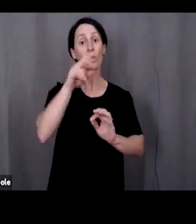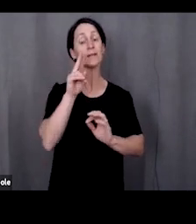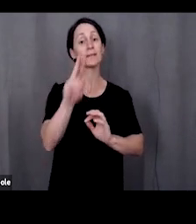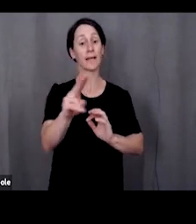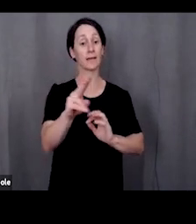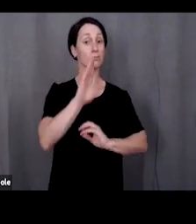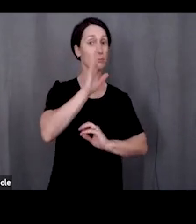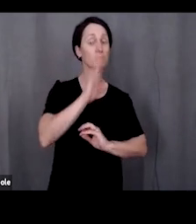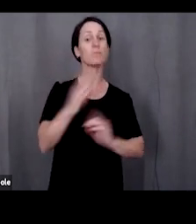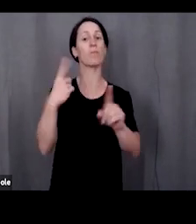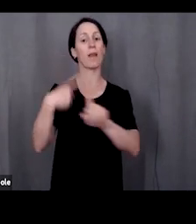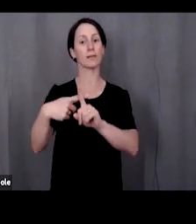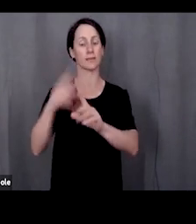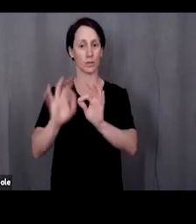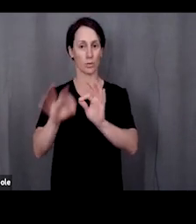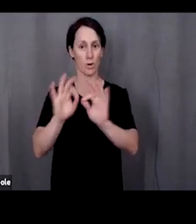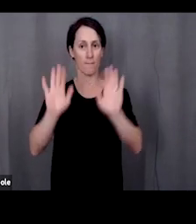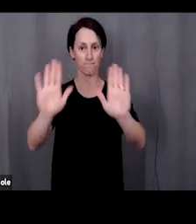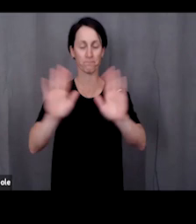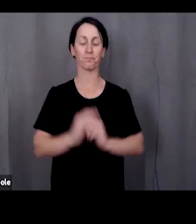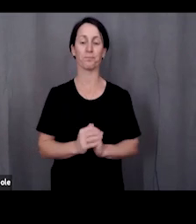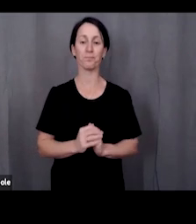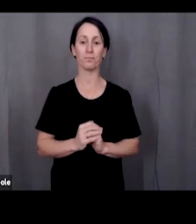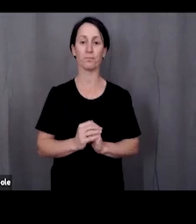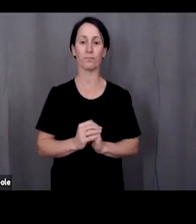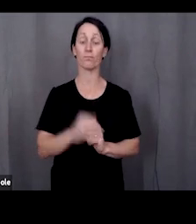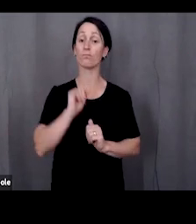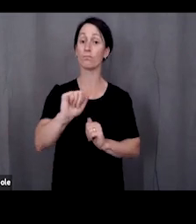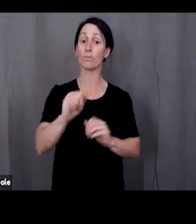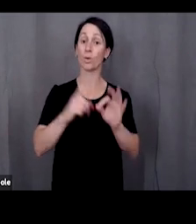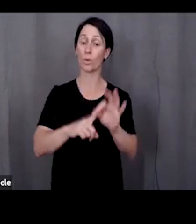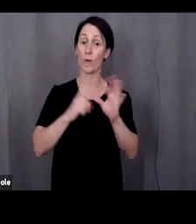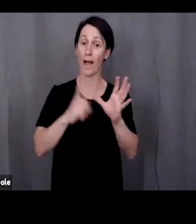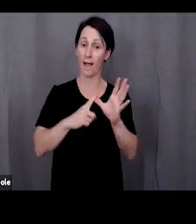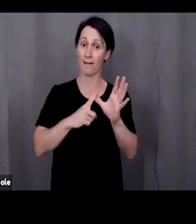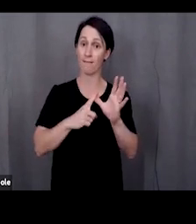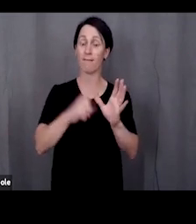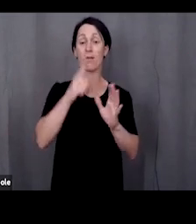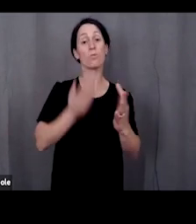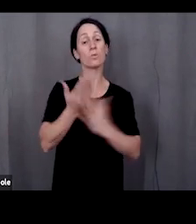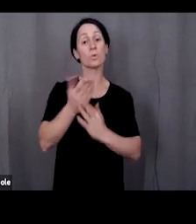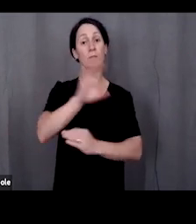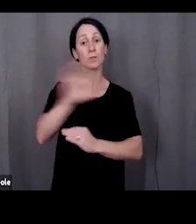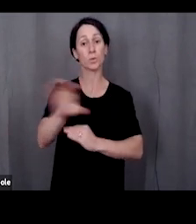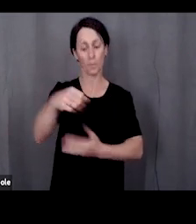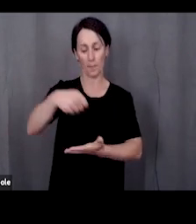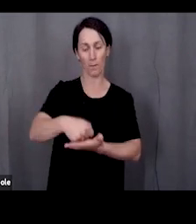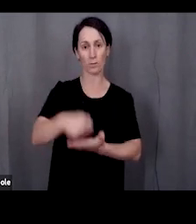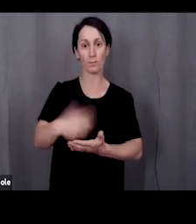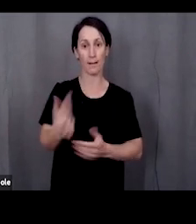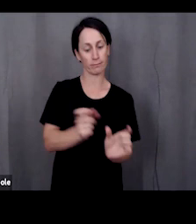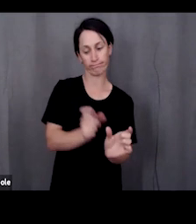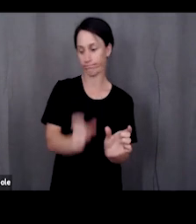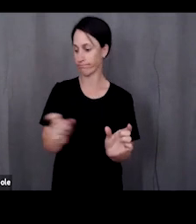the speakers. The audience Q&A will be conducted via the Zoom Q&A function at the bottom of your screen